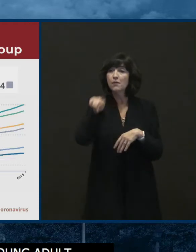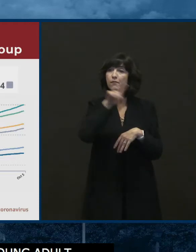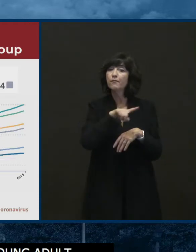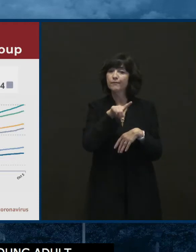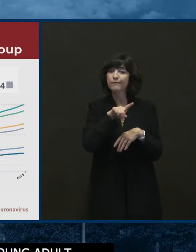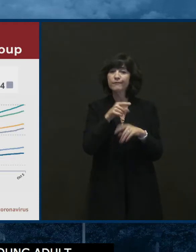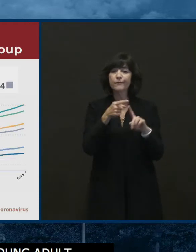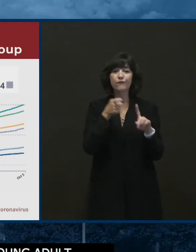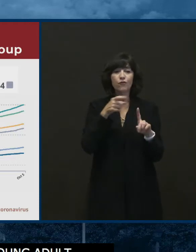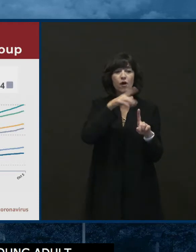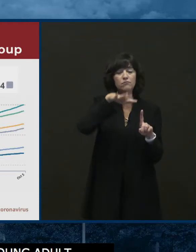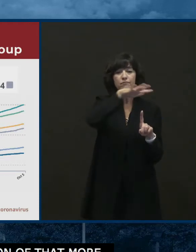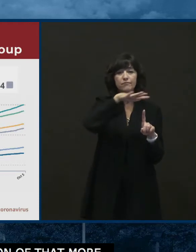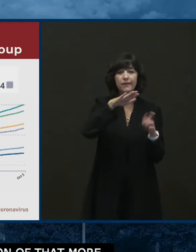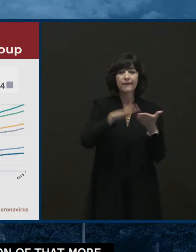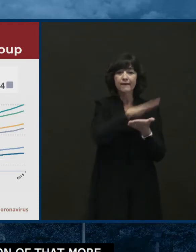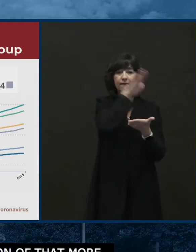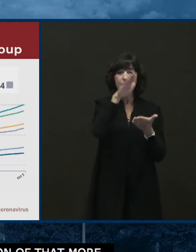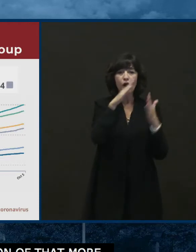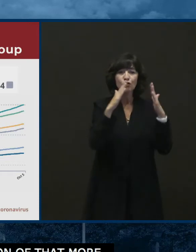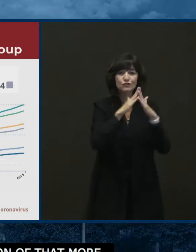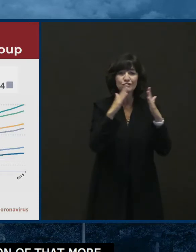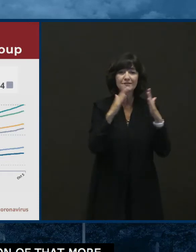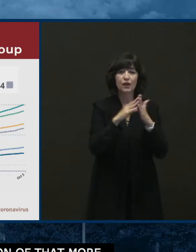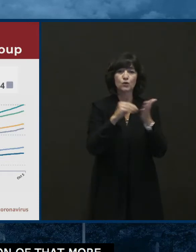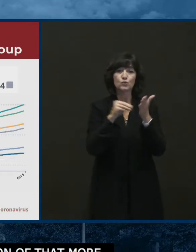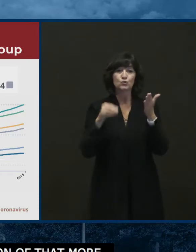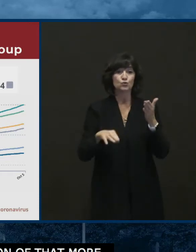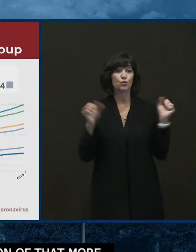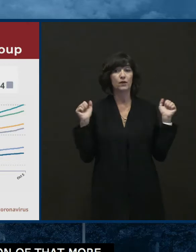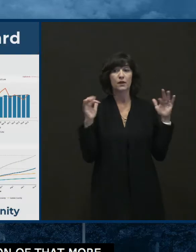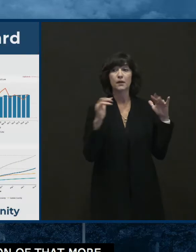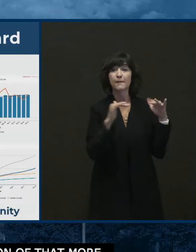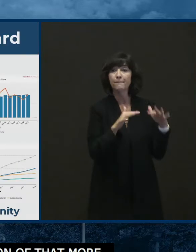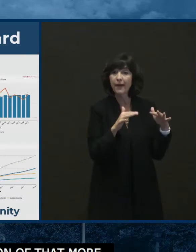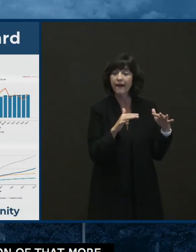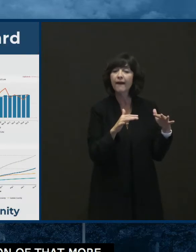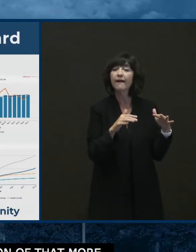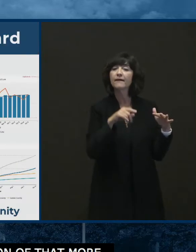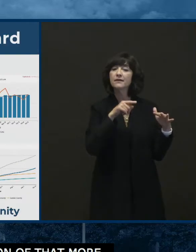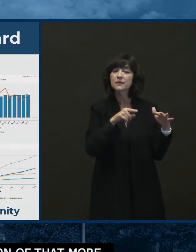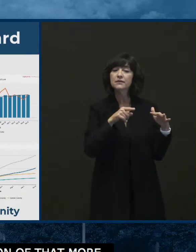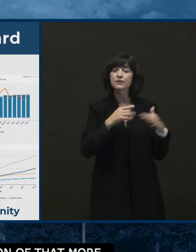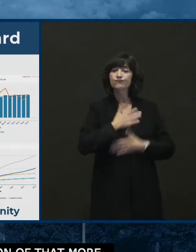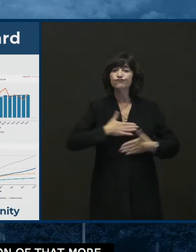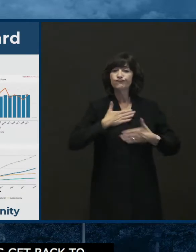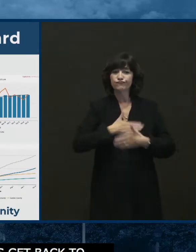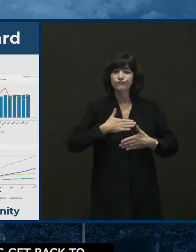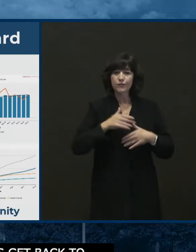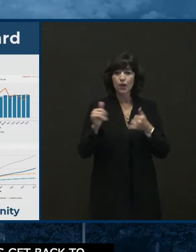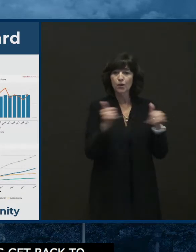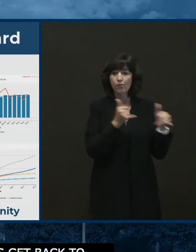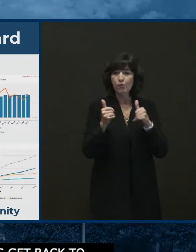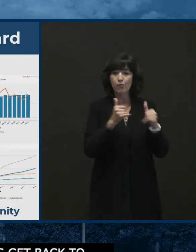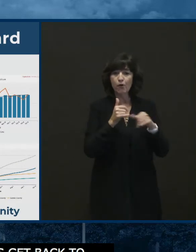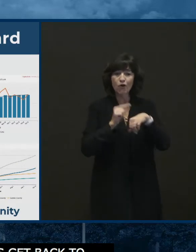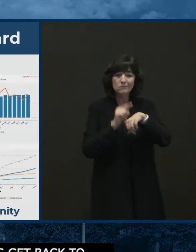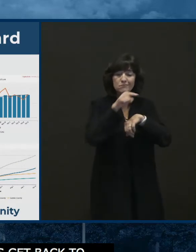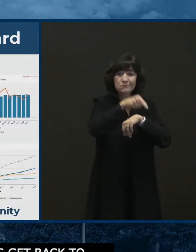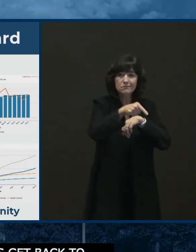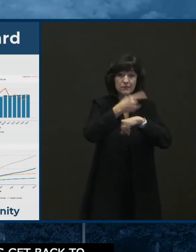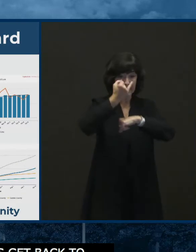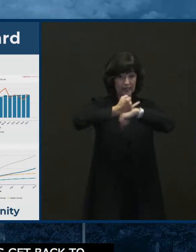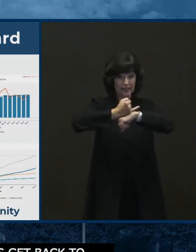as students go back to campus and off campus parties and social events. We do have